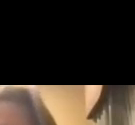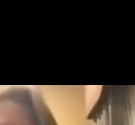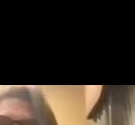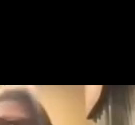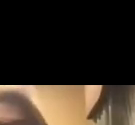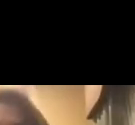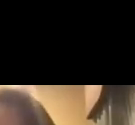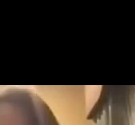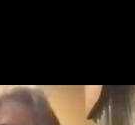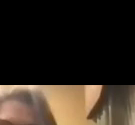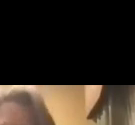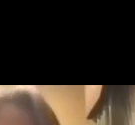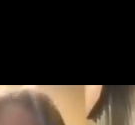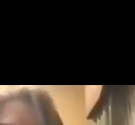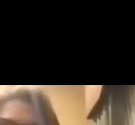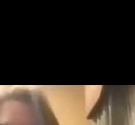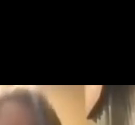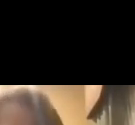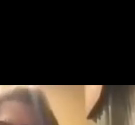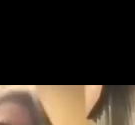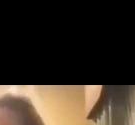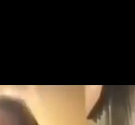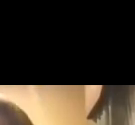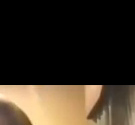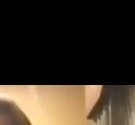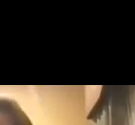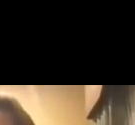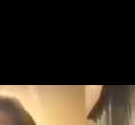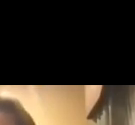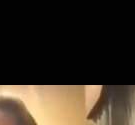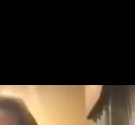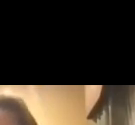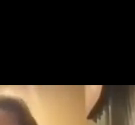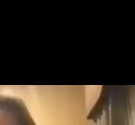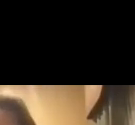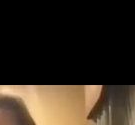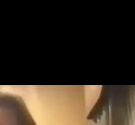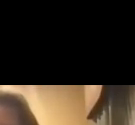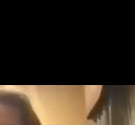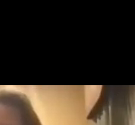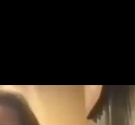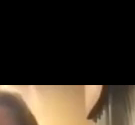Brandon, for interpreting. I hope you guys have an amazing evening. Thanks for being here. Bye-bye.